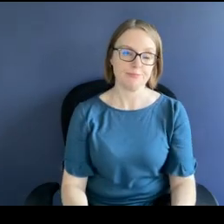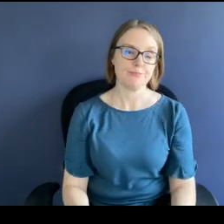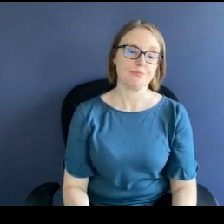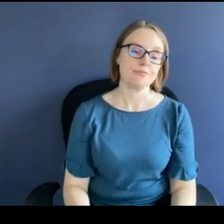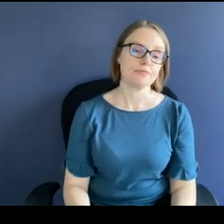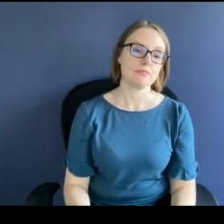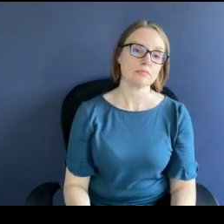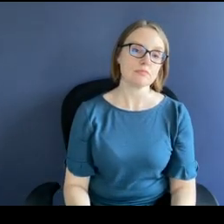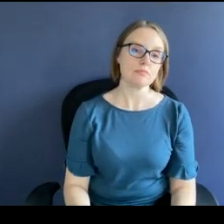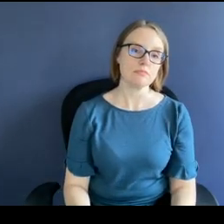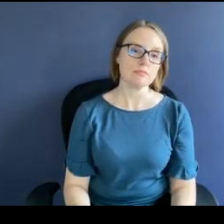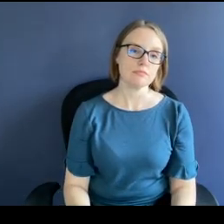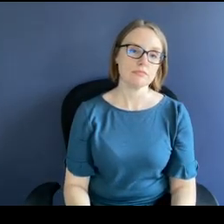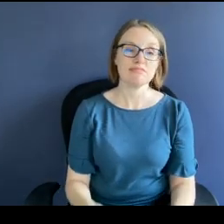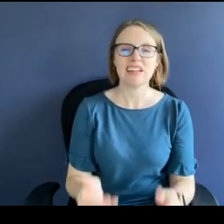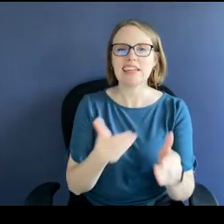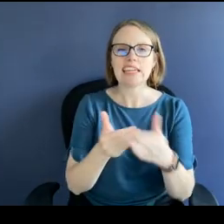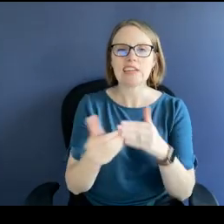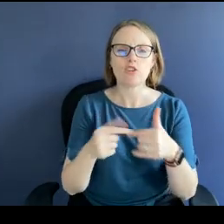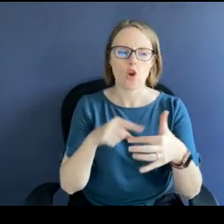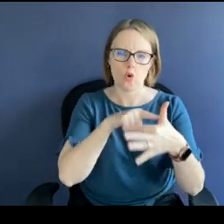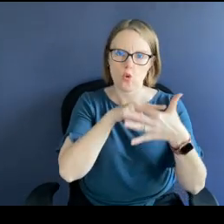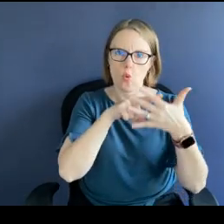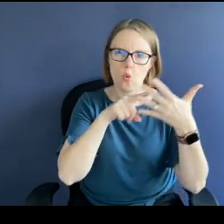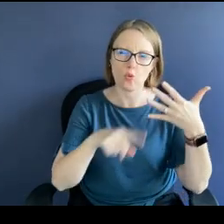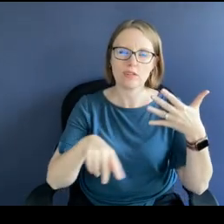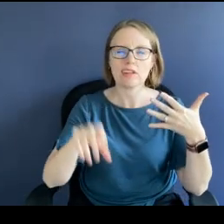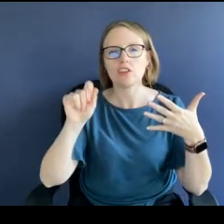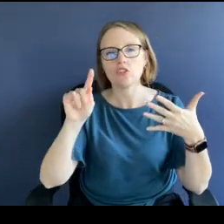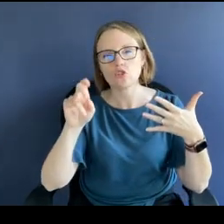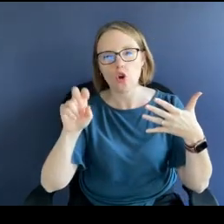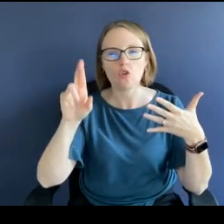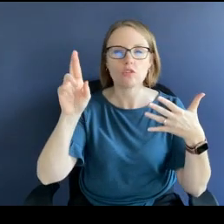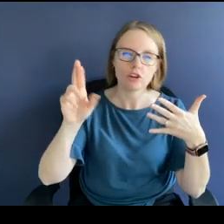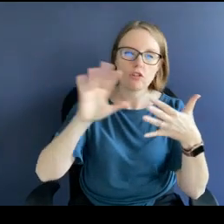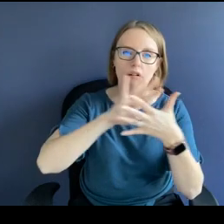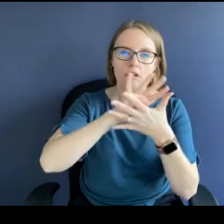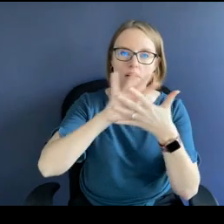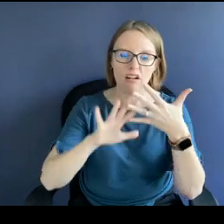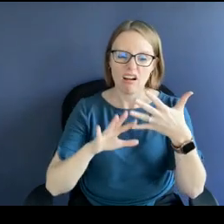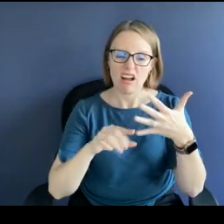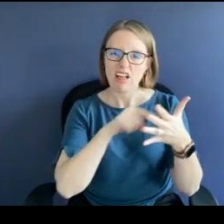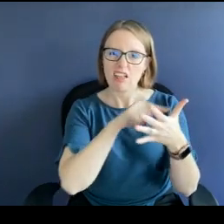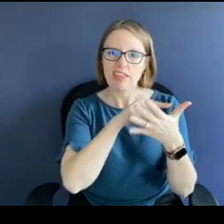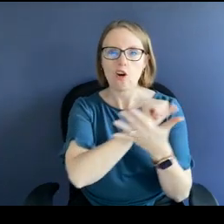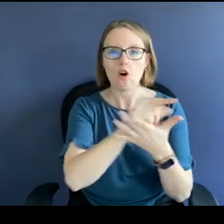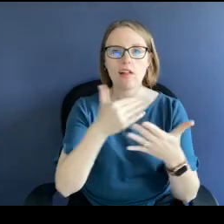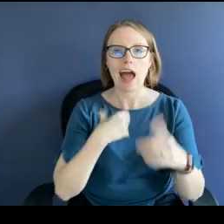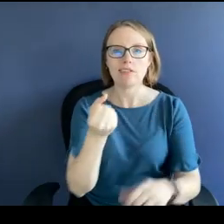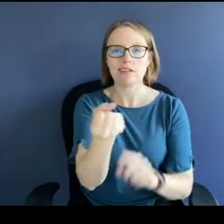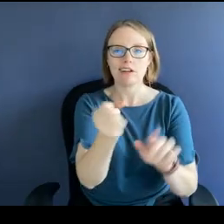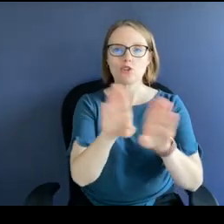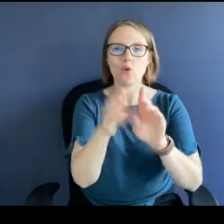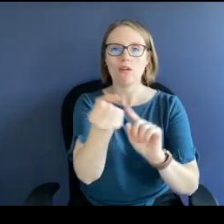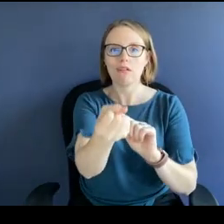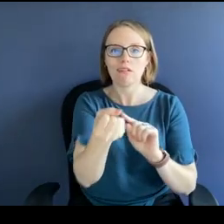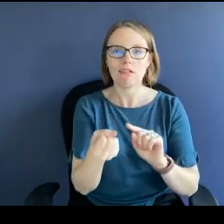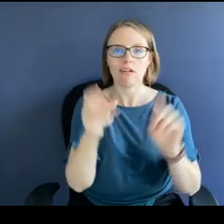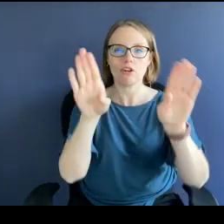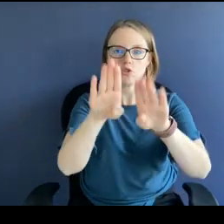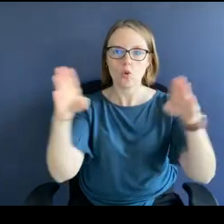Even though this group of appliances has operable doors that require the user to be able to